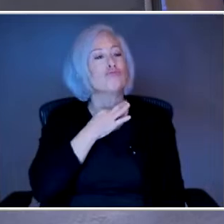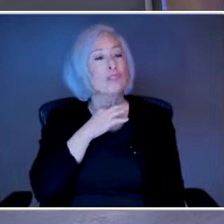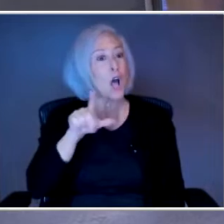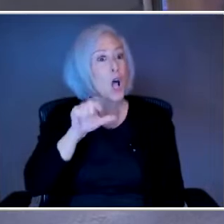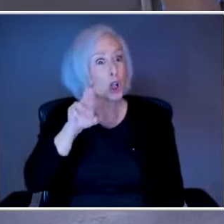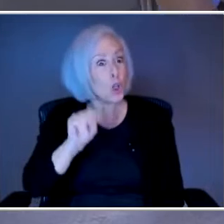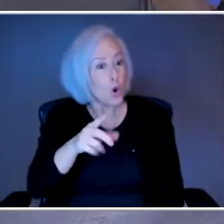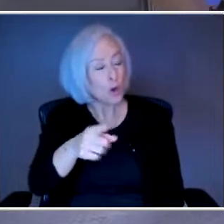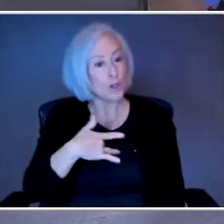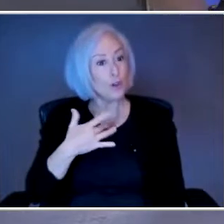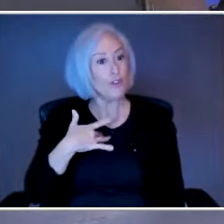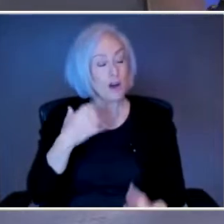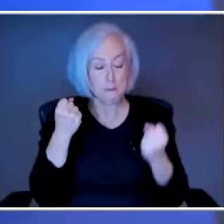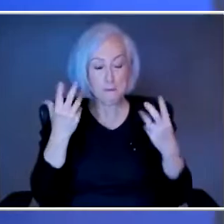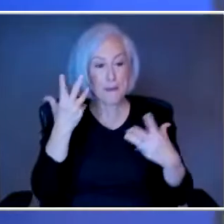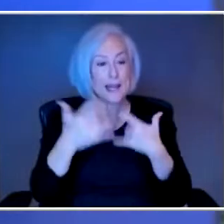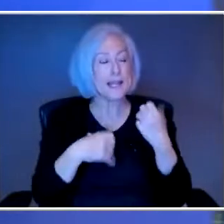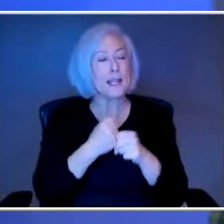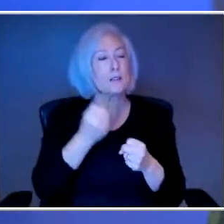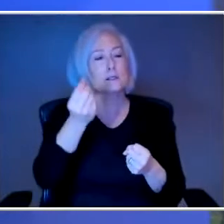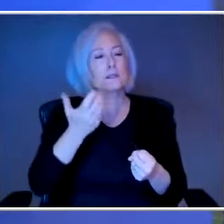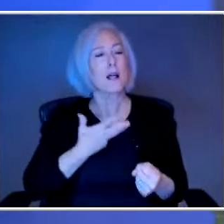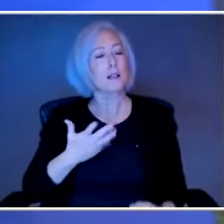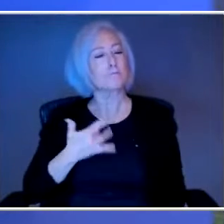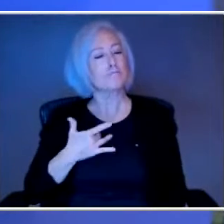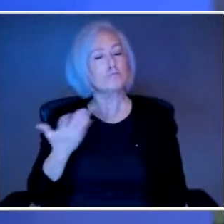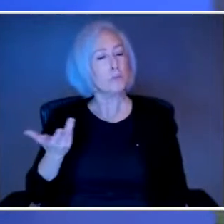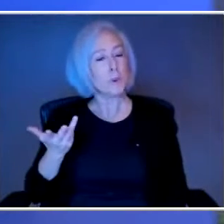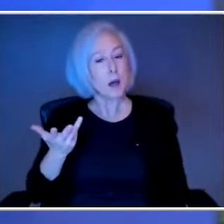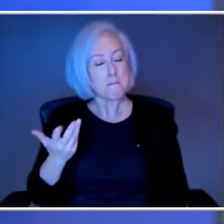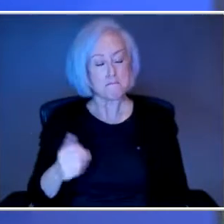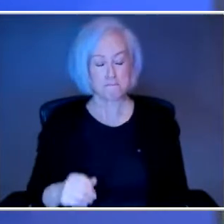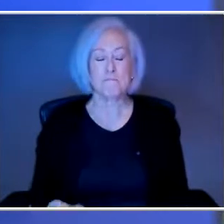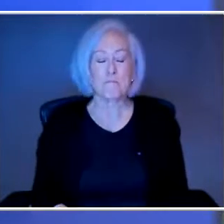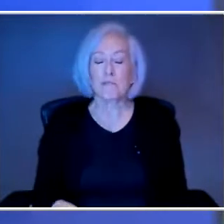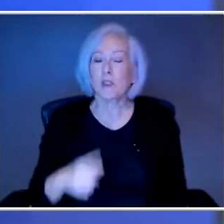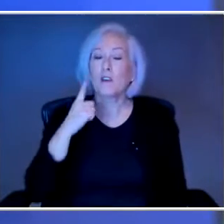Tell us those symptoms. Well, for years I